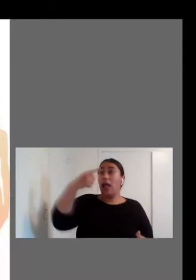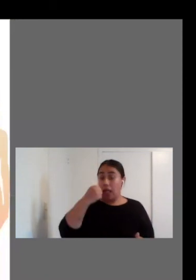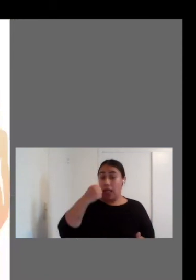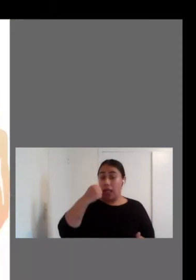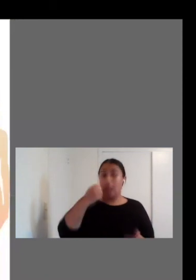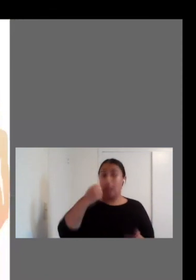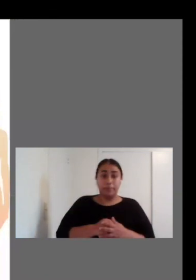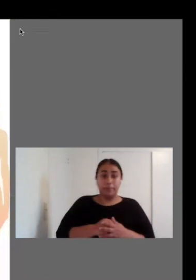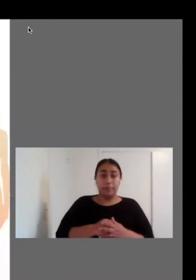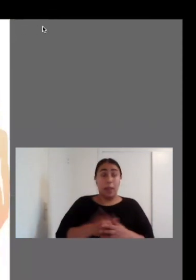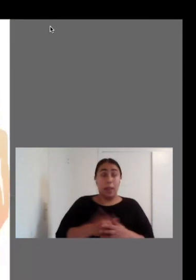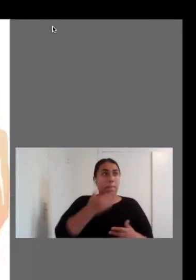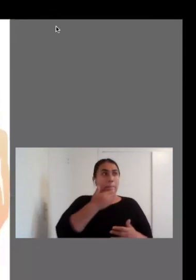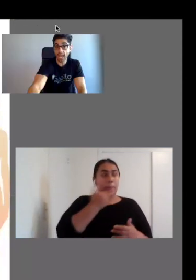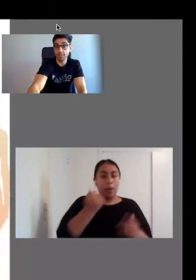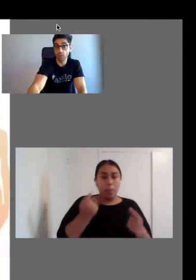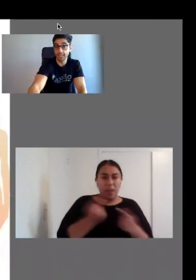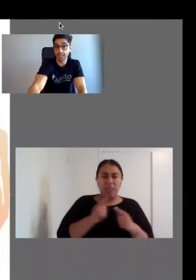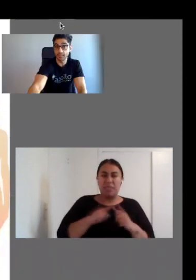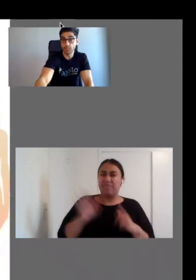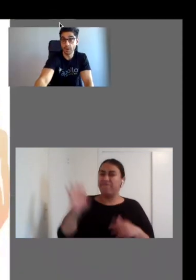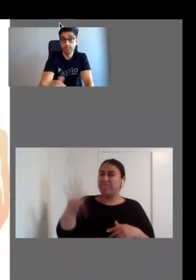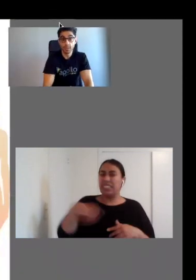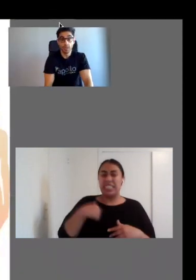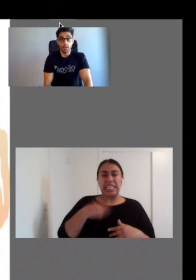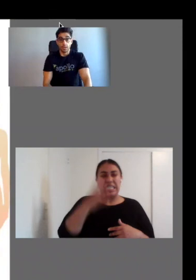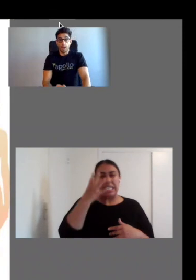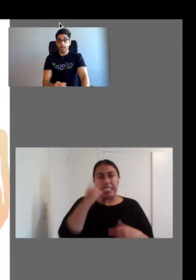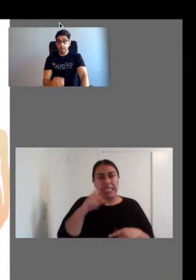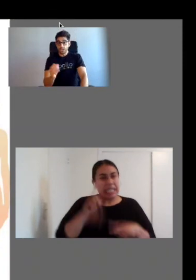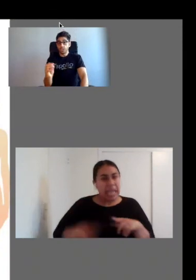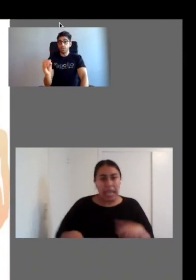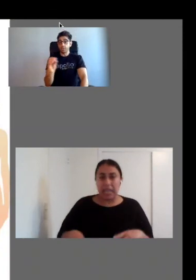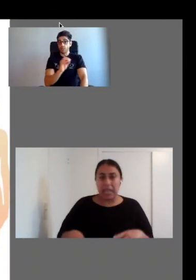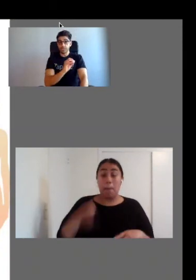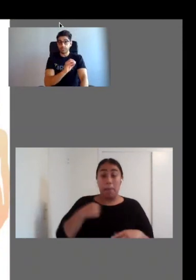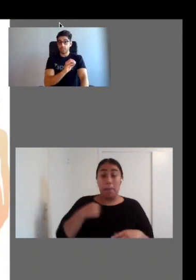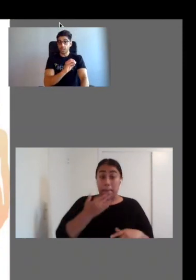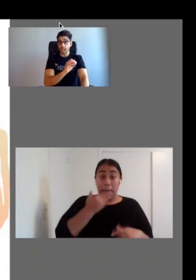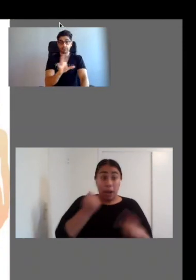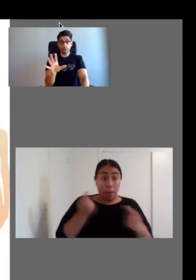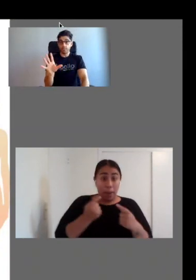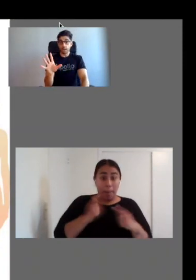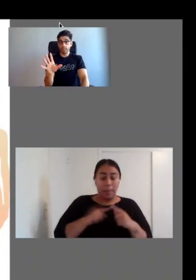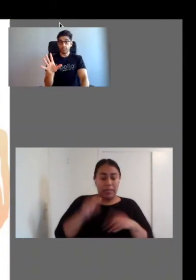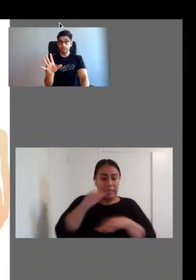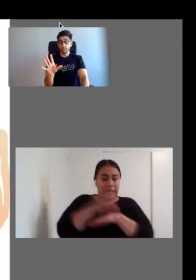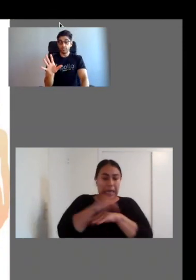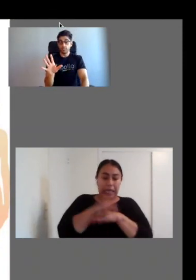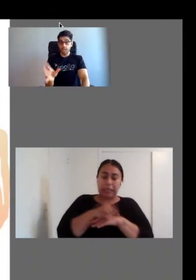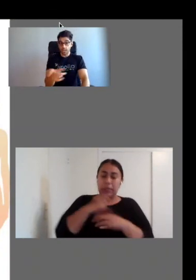This is a further breakdown of the endocannabinoid system, I had mentioned to you that there are receptors everywhere in the